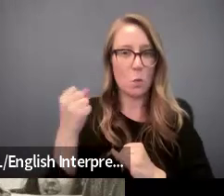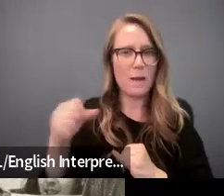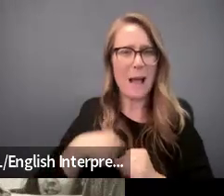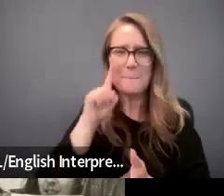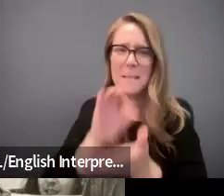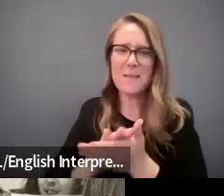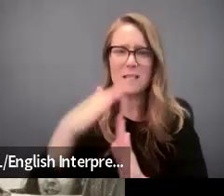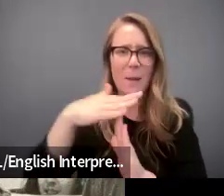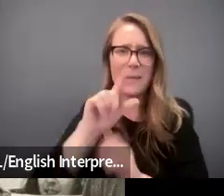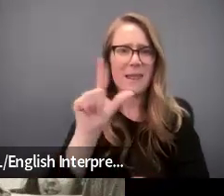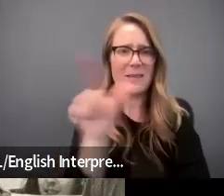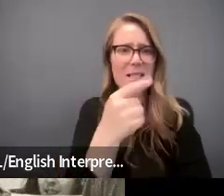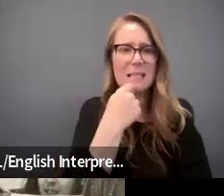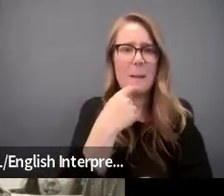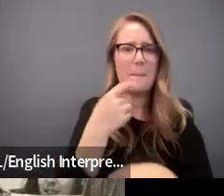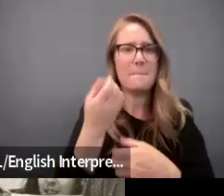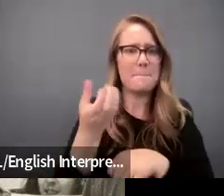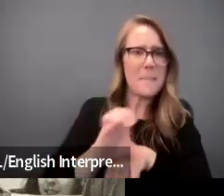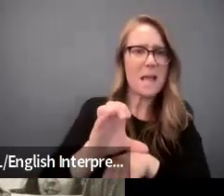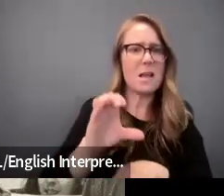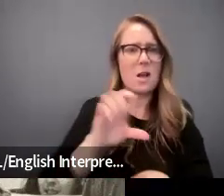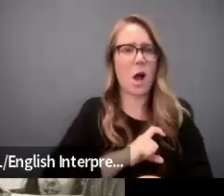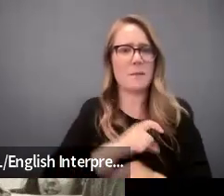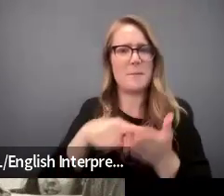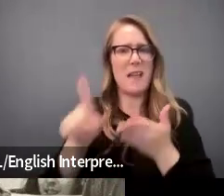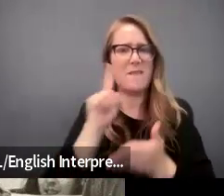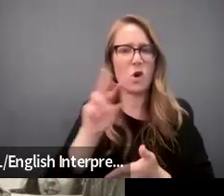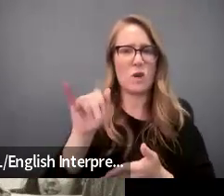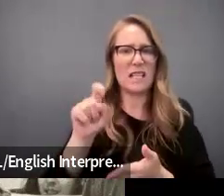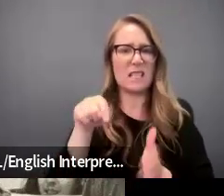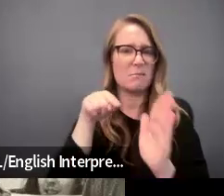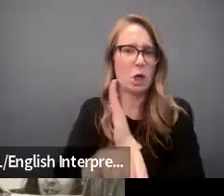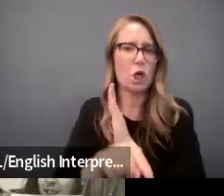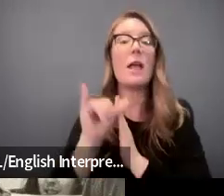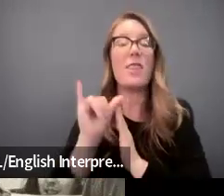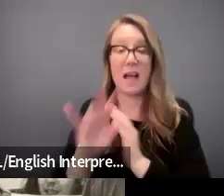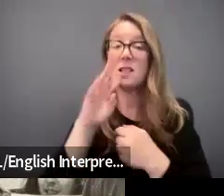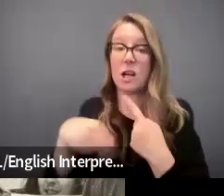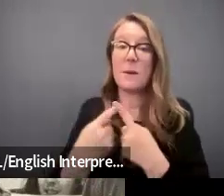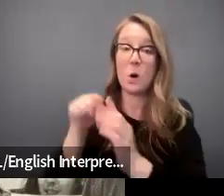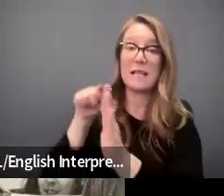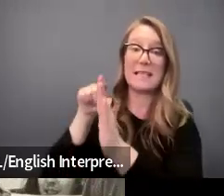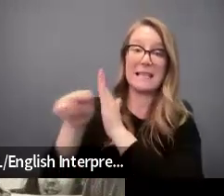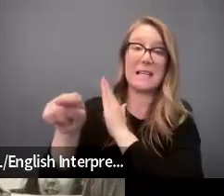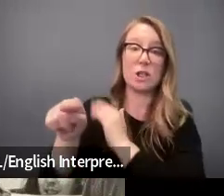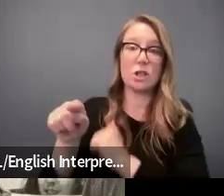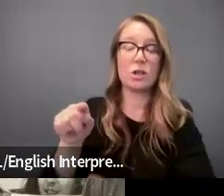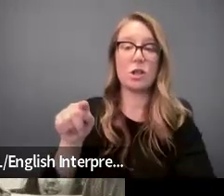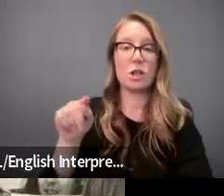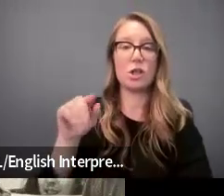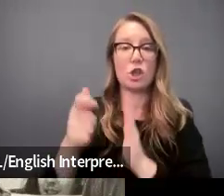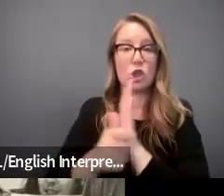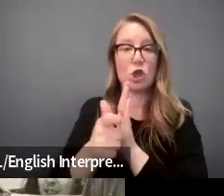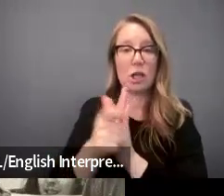top left that says, make cops pay for racist murder is in reference to the assassination of journalist